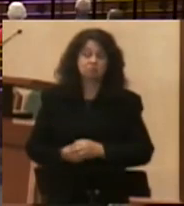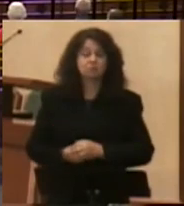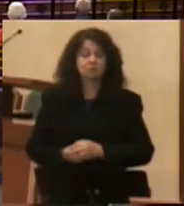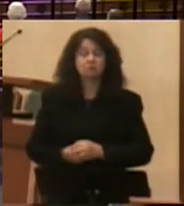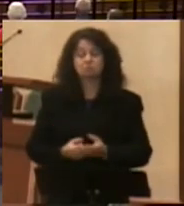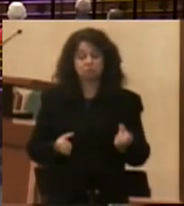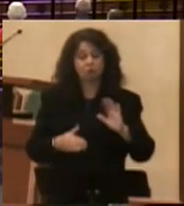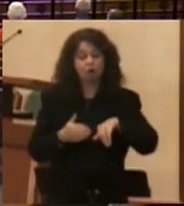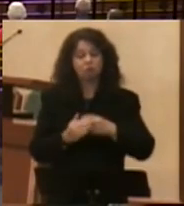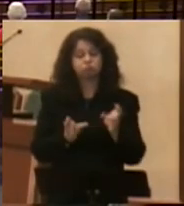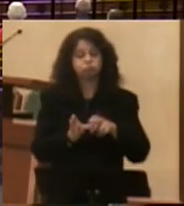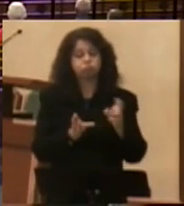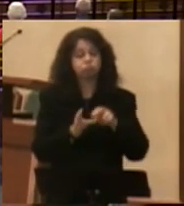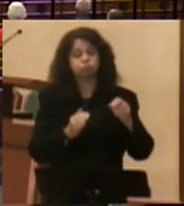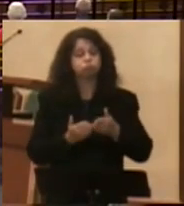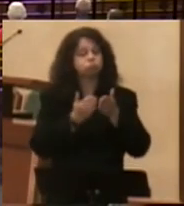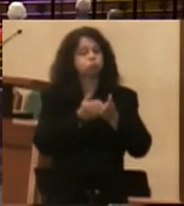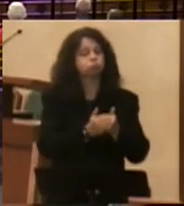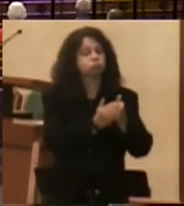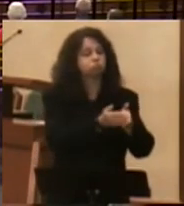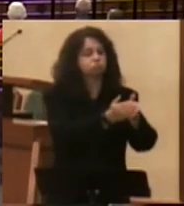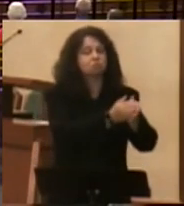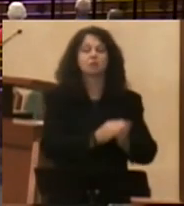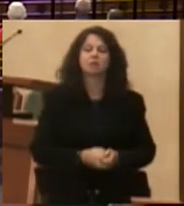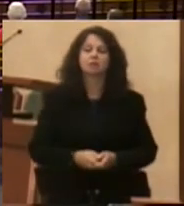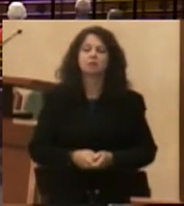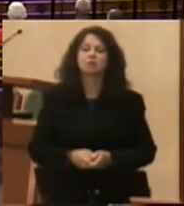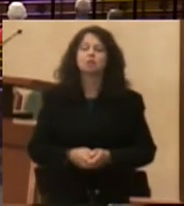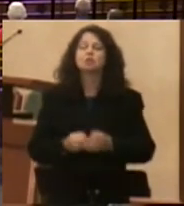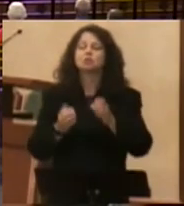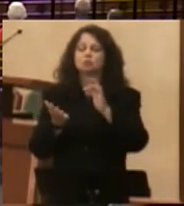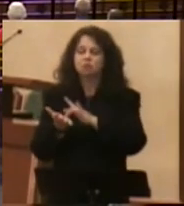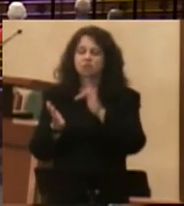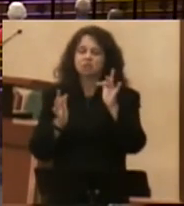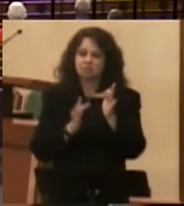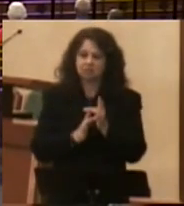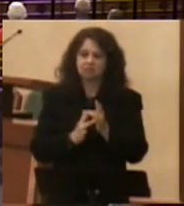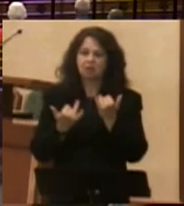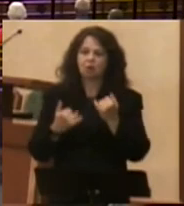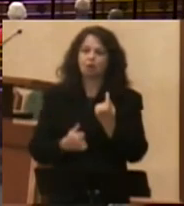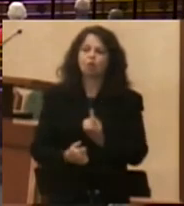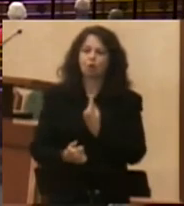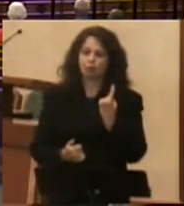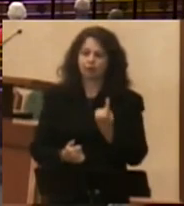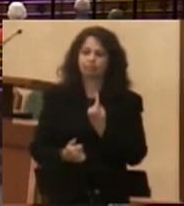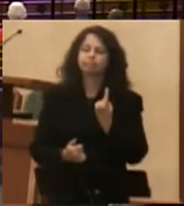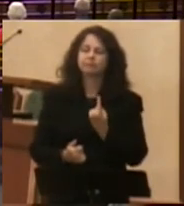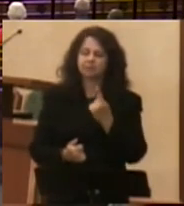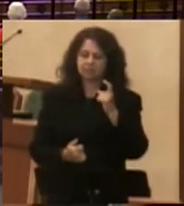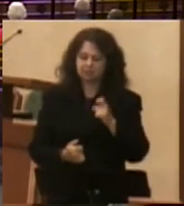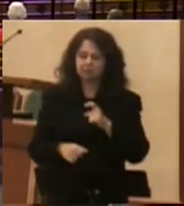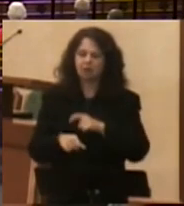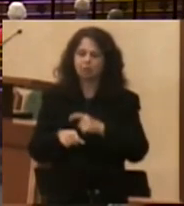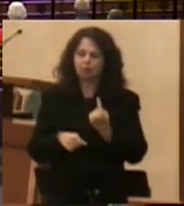Jesus there alone. And he goes up by himself on the mountain to pray.